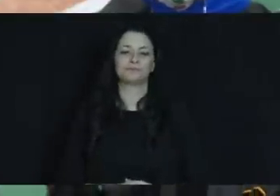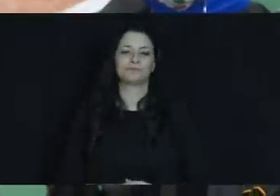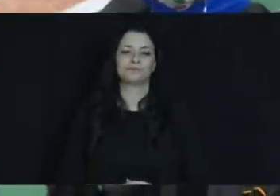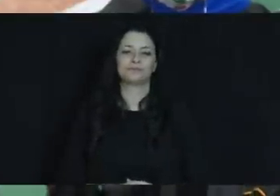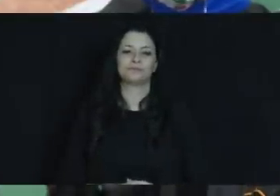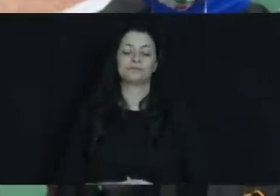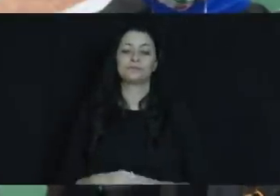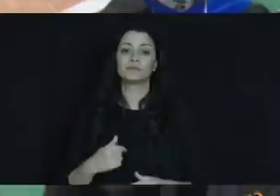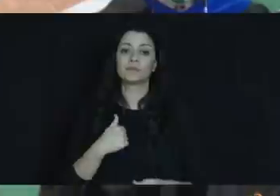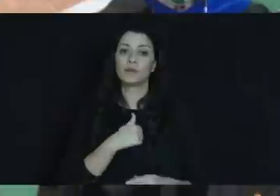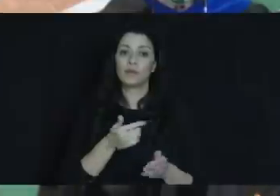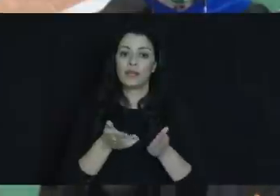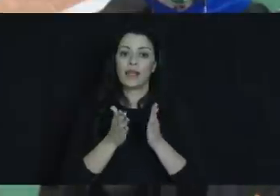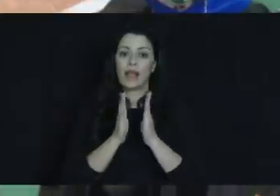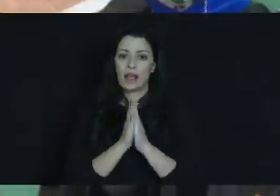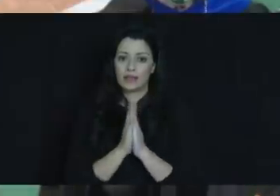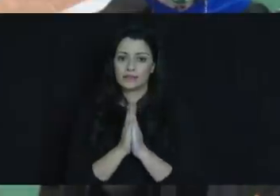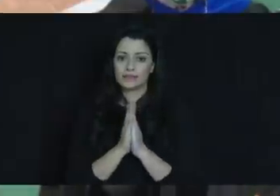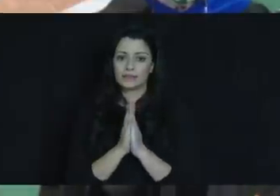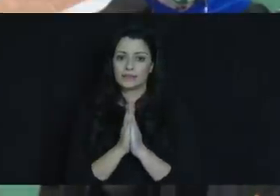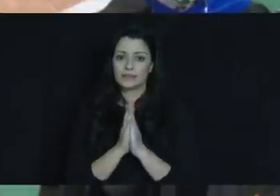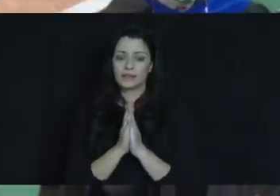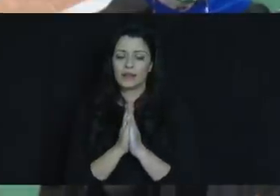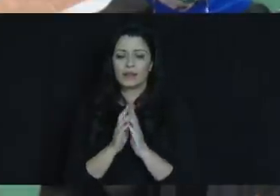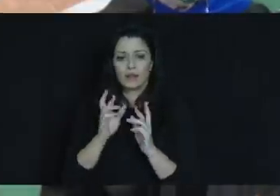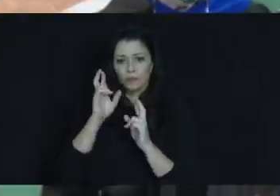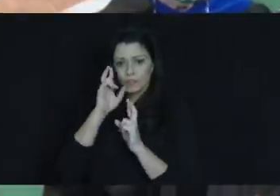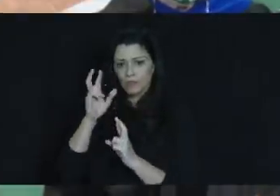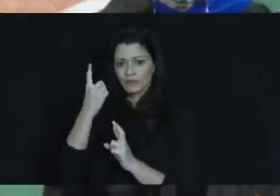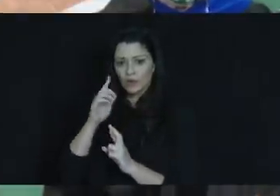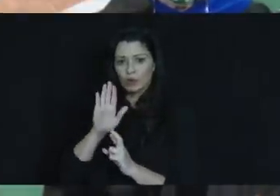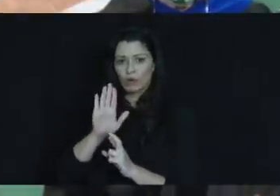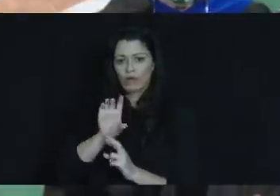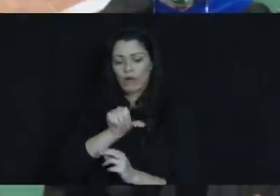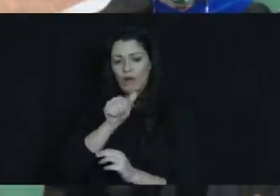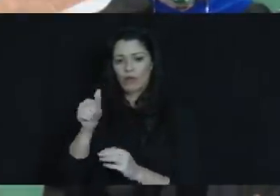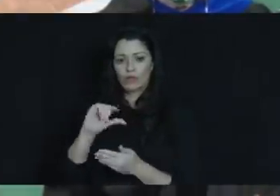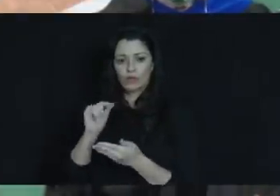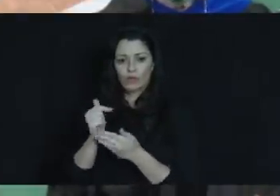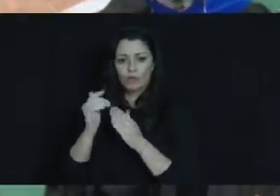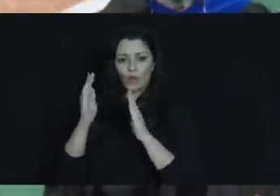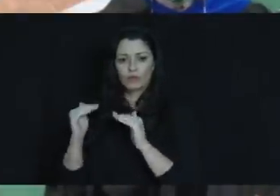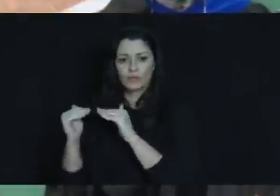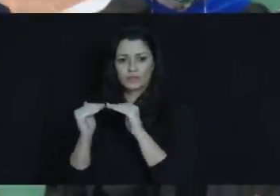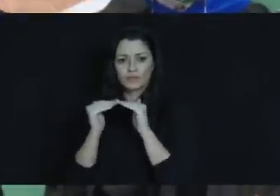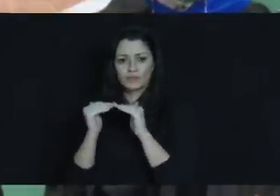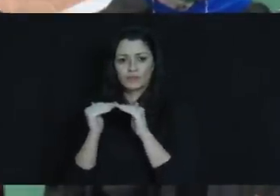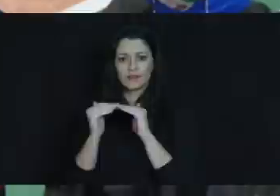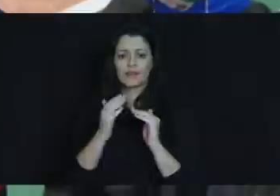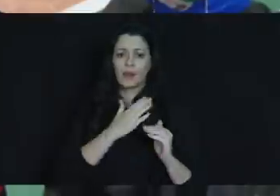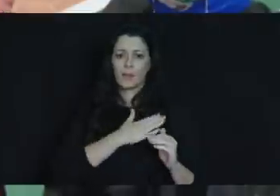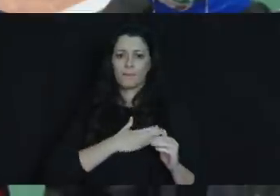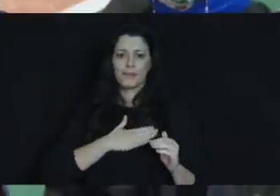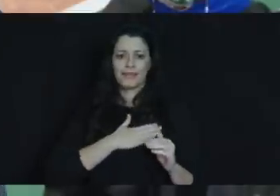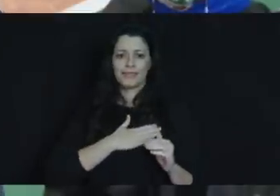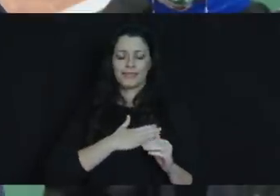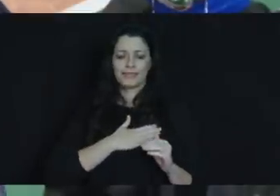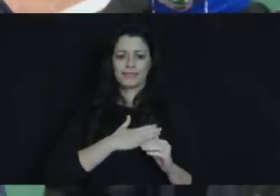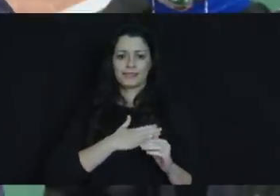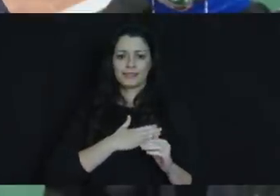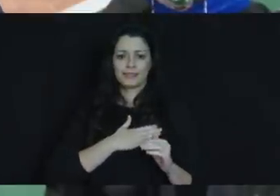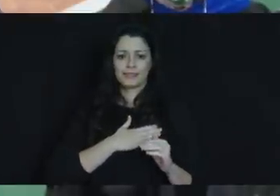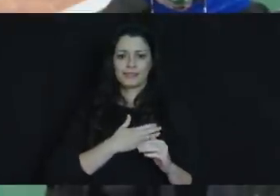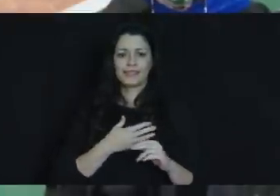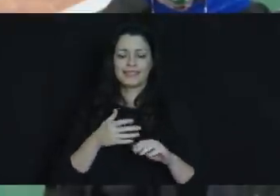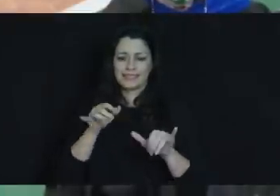We ask that out of respect for your fellow graduates and their guests, that you please remain